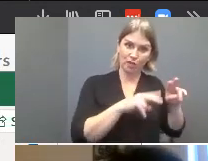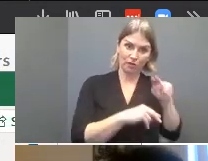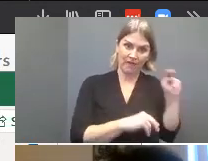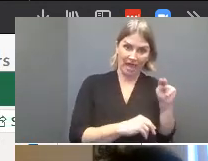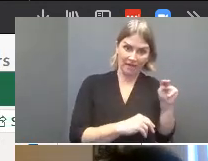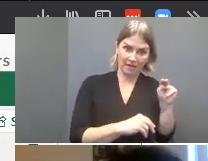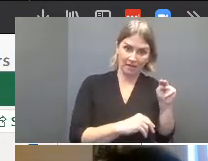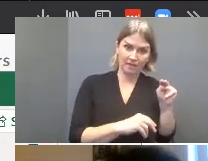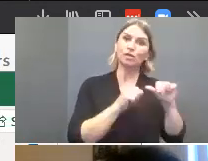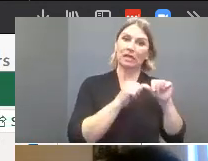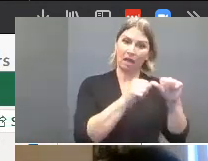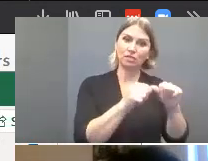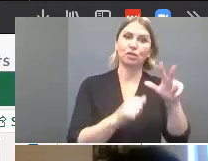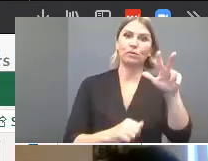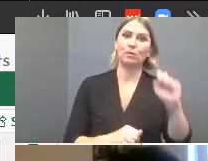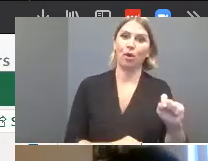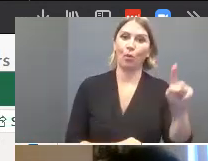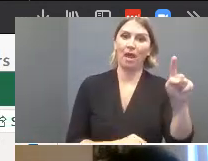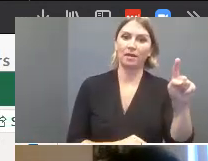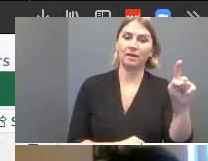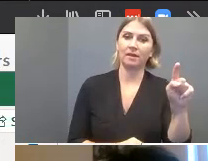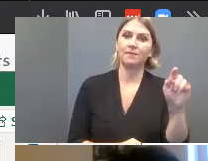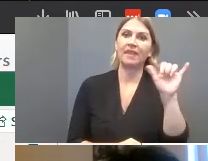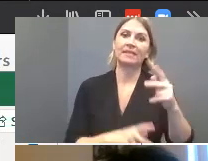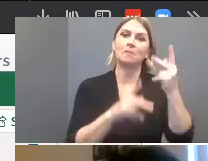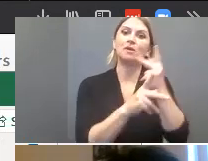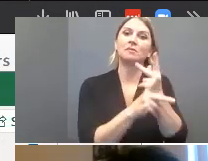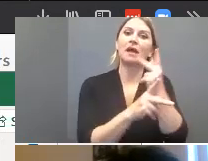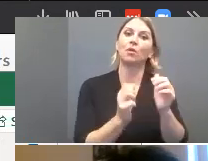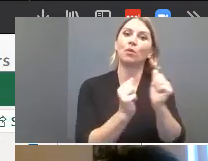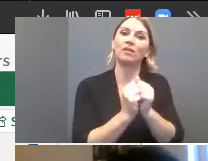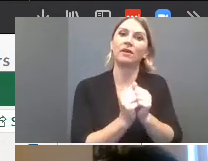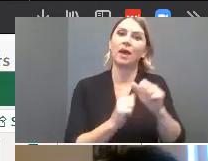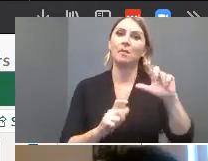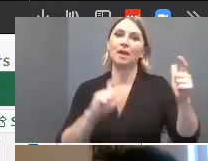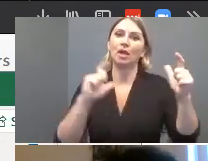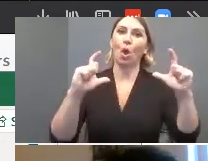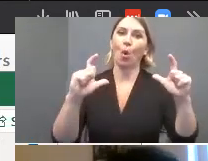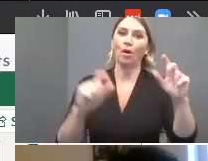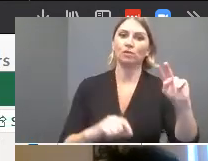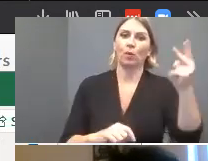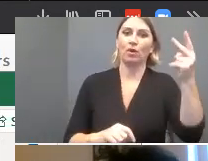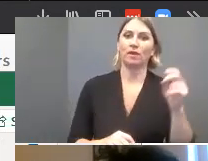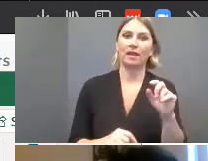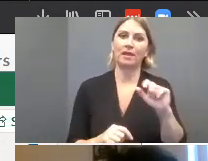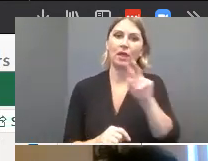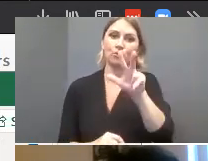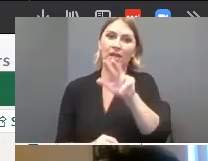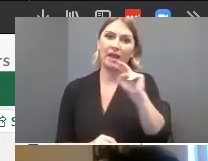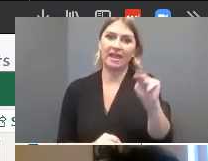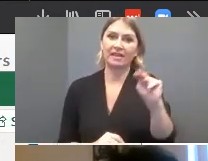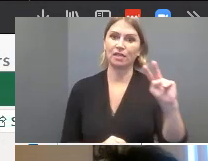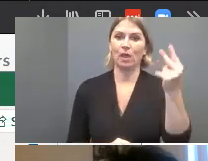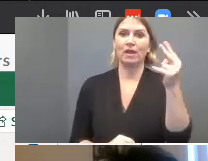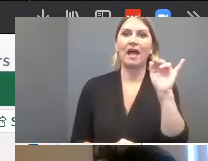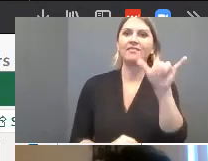some constant 3.1, where if we multiply this with big O of n squared, that is 3.1 times n squared, this number will